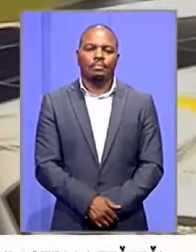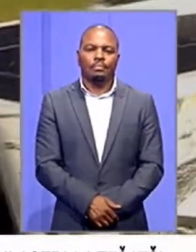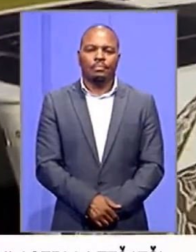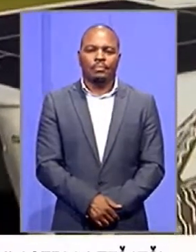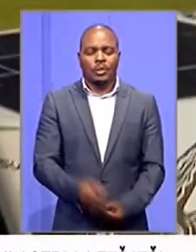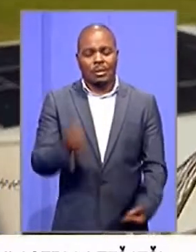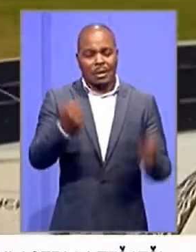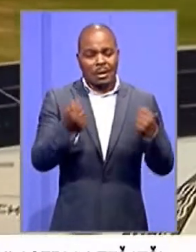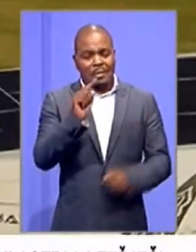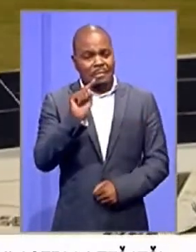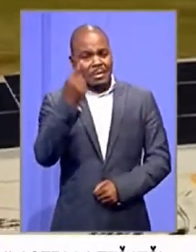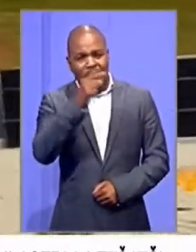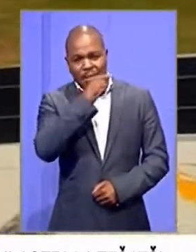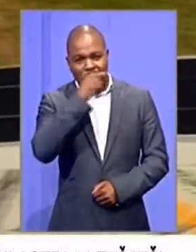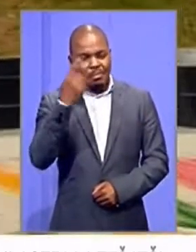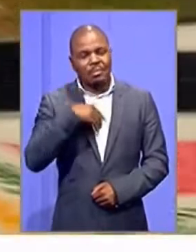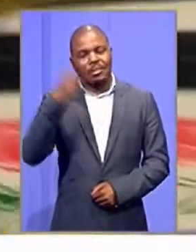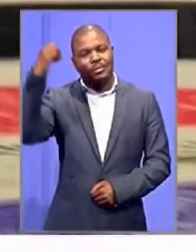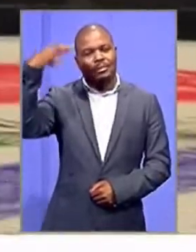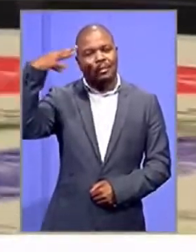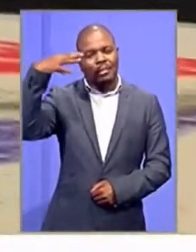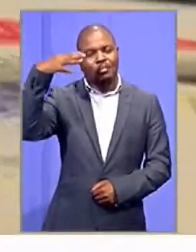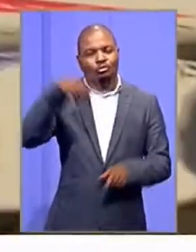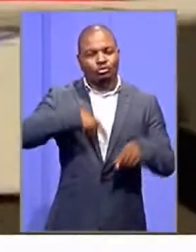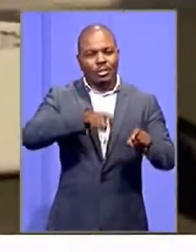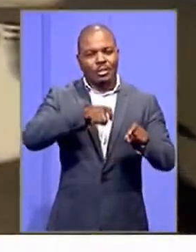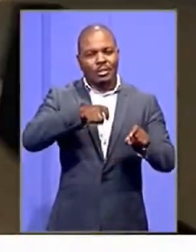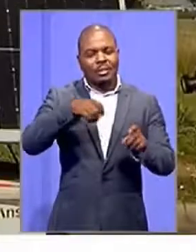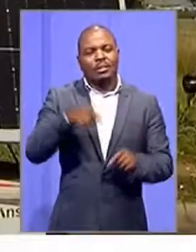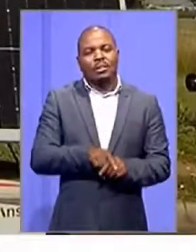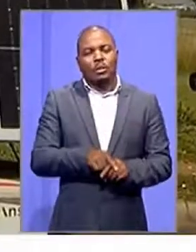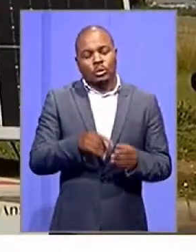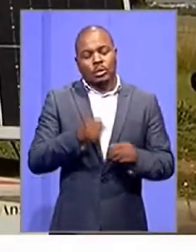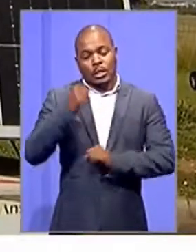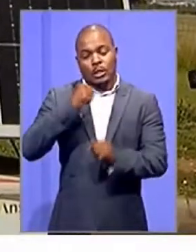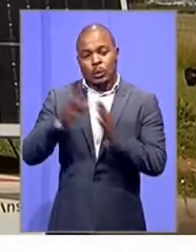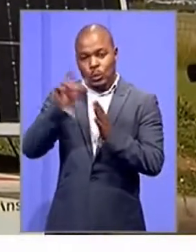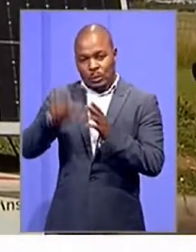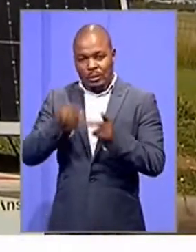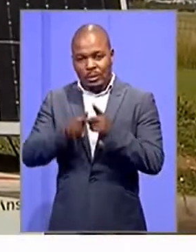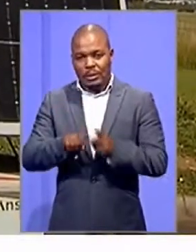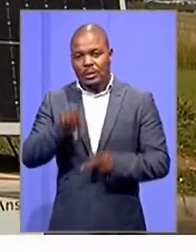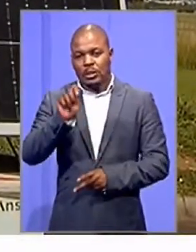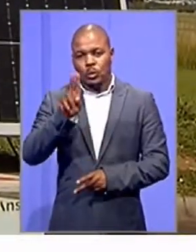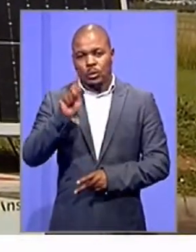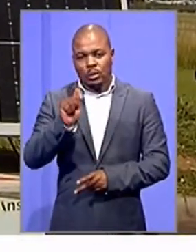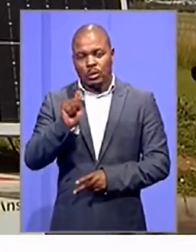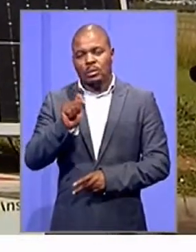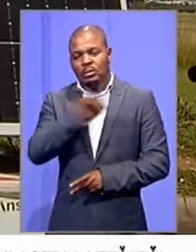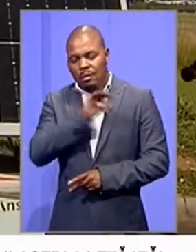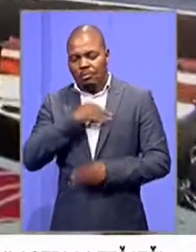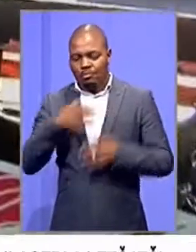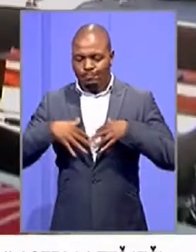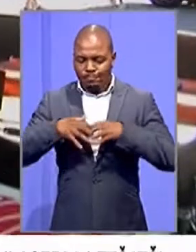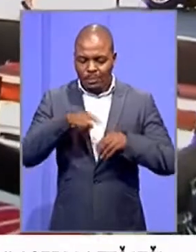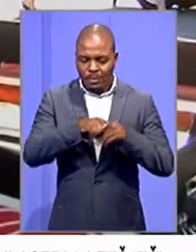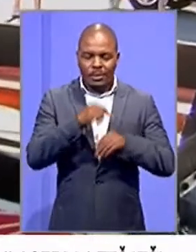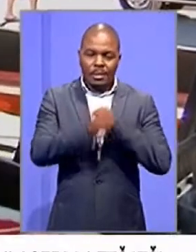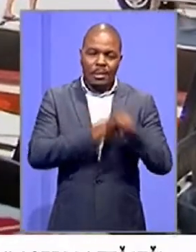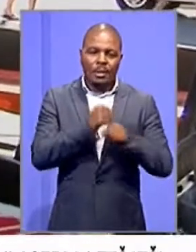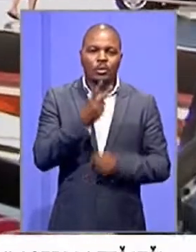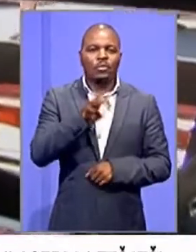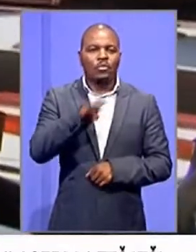Sejanaga sa ntlha se se itsegeng ka Sanchesa Solar se simolotswe ke baithuti ba engineering le badiri ba TUT ka 2014. Ke thomelo